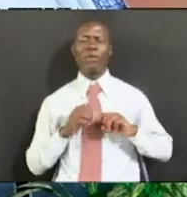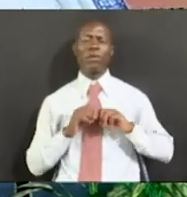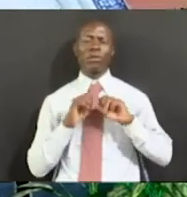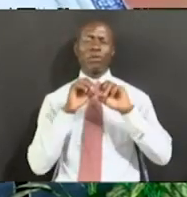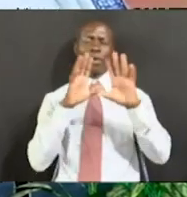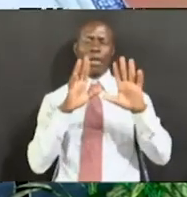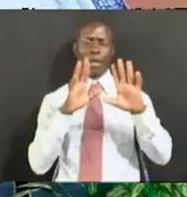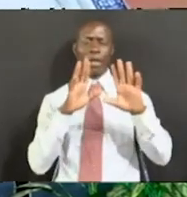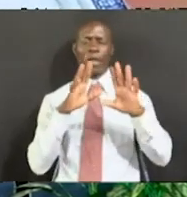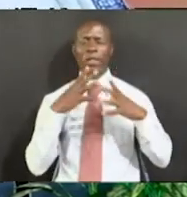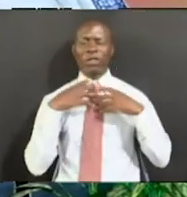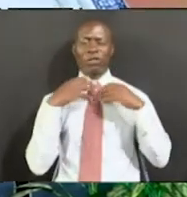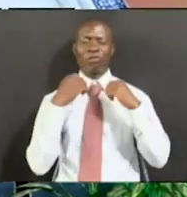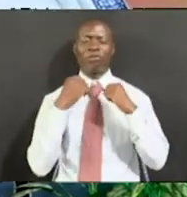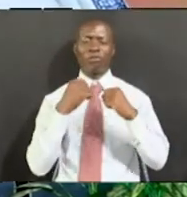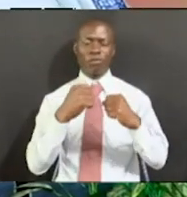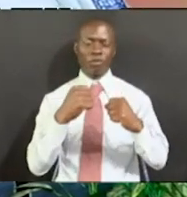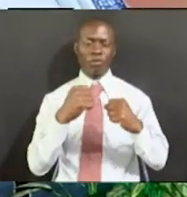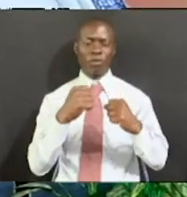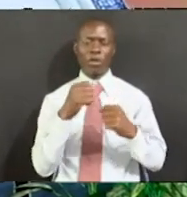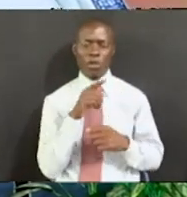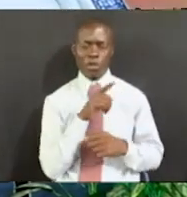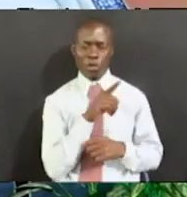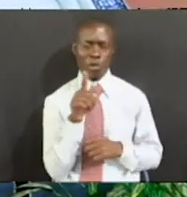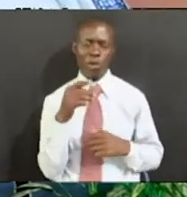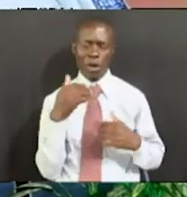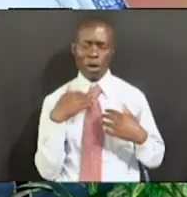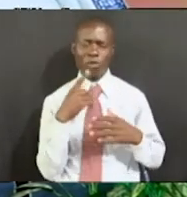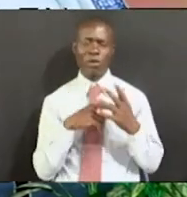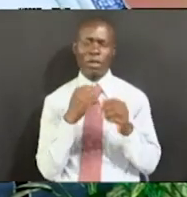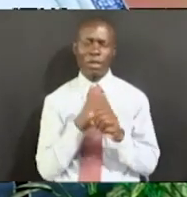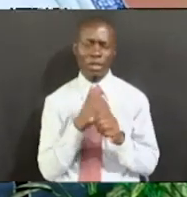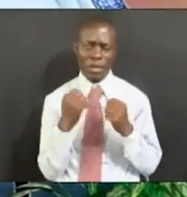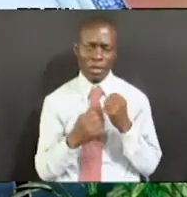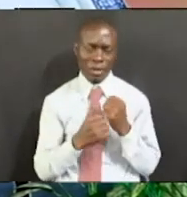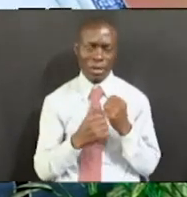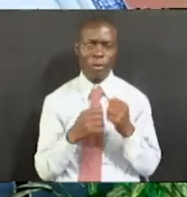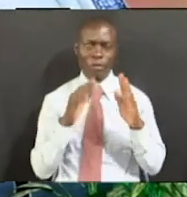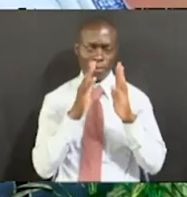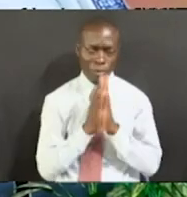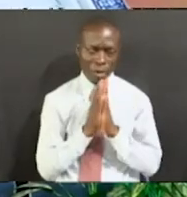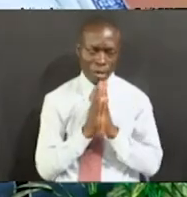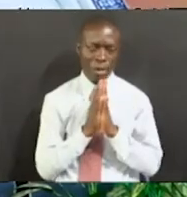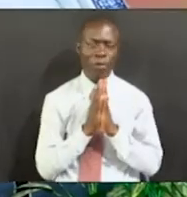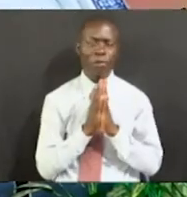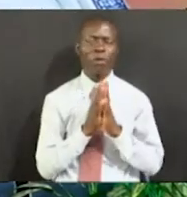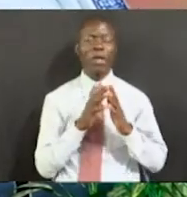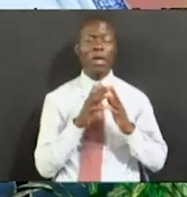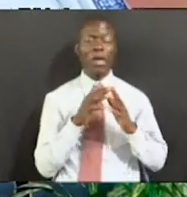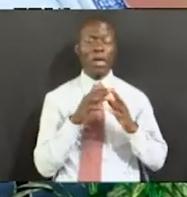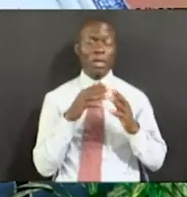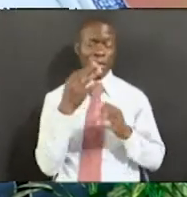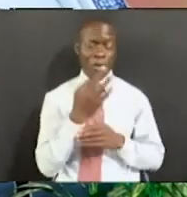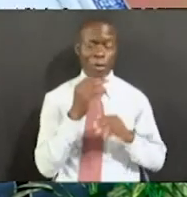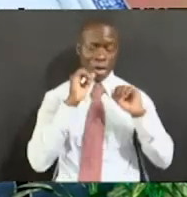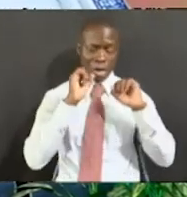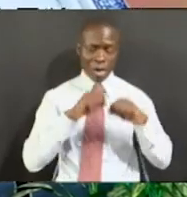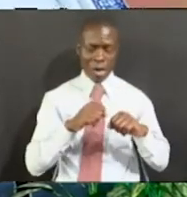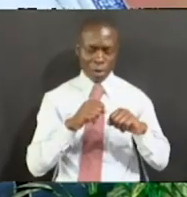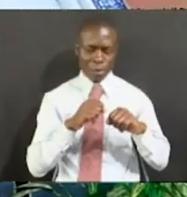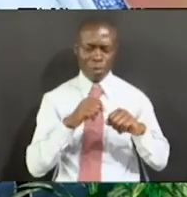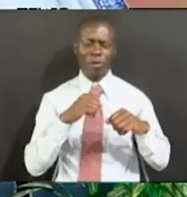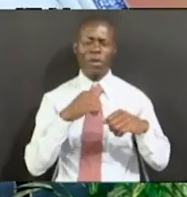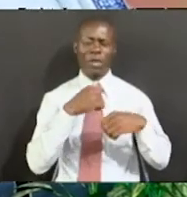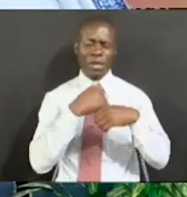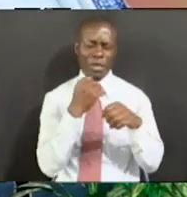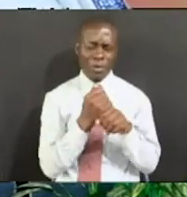strength. Use this weak vessel. I'm praying, Jesus, that this sermon will be able to instruct the mind, impart